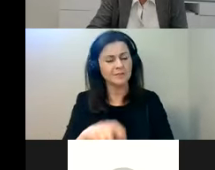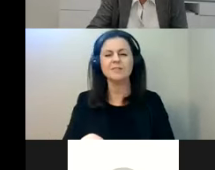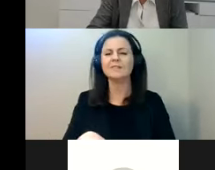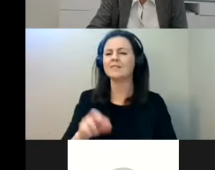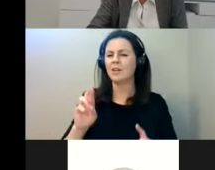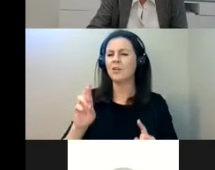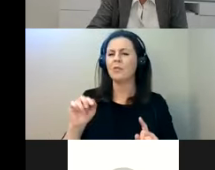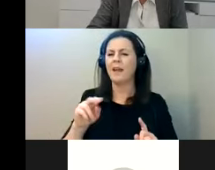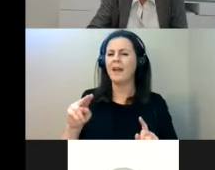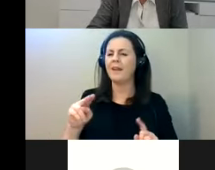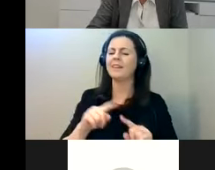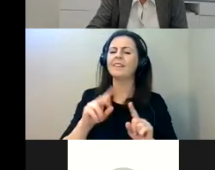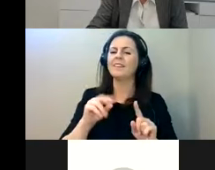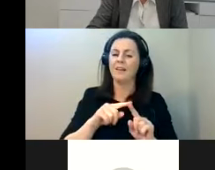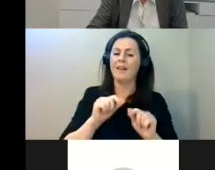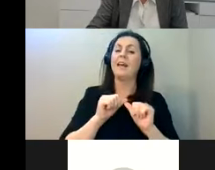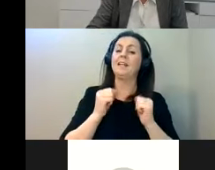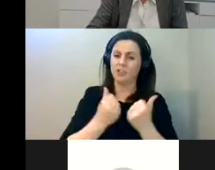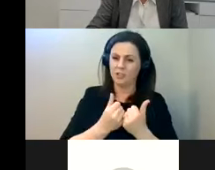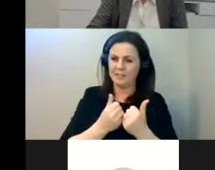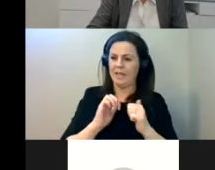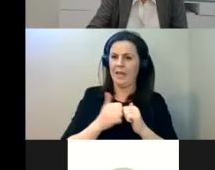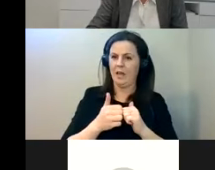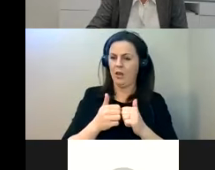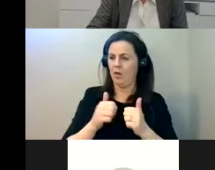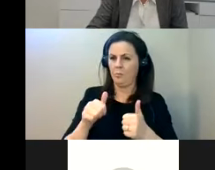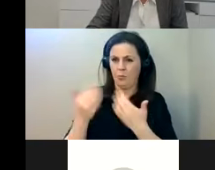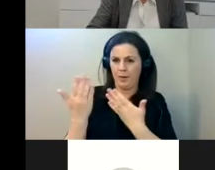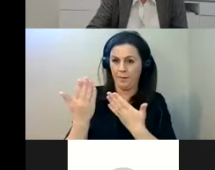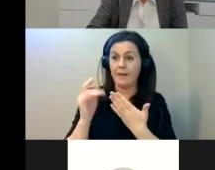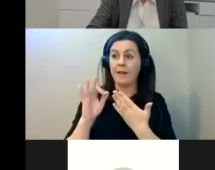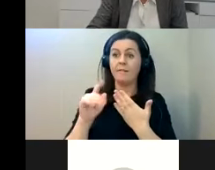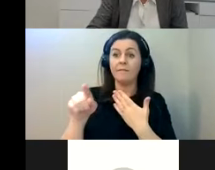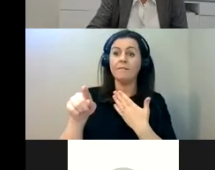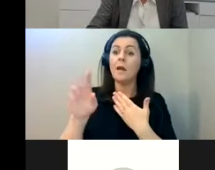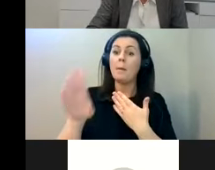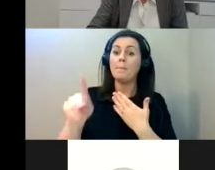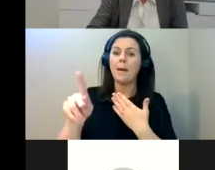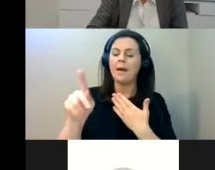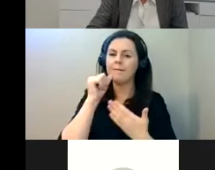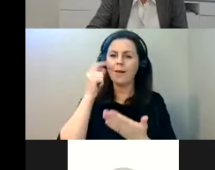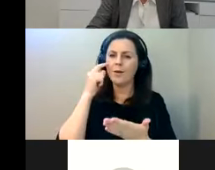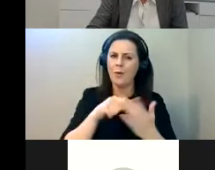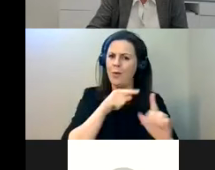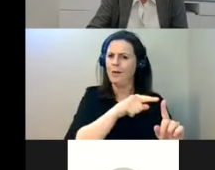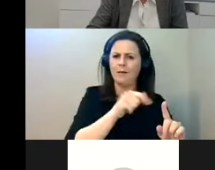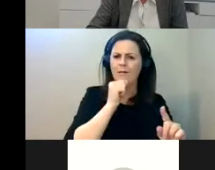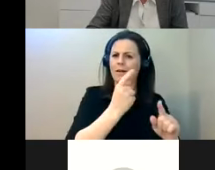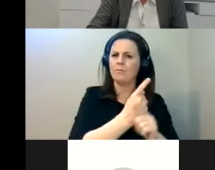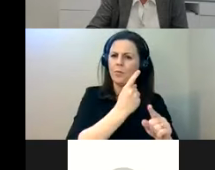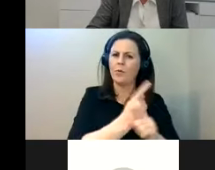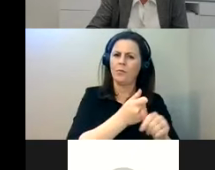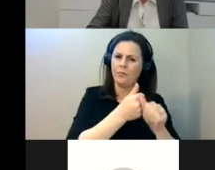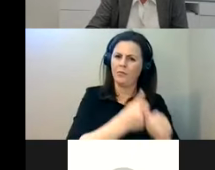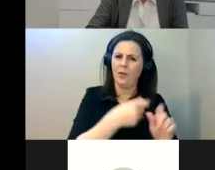like how can they address that issue if the banking institution has overlooked what has been happening?